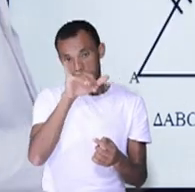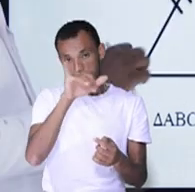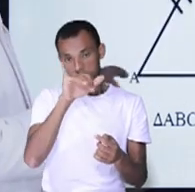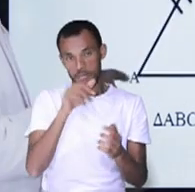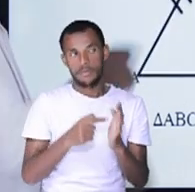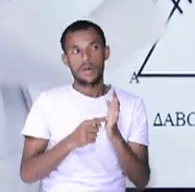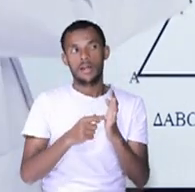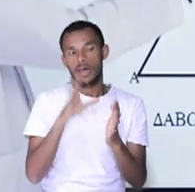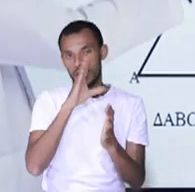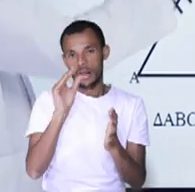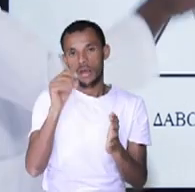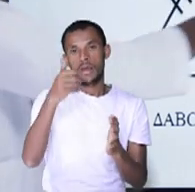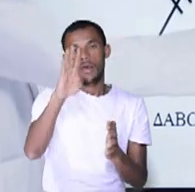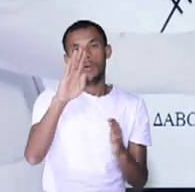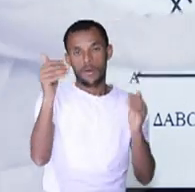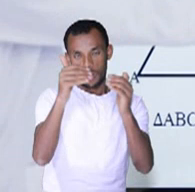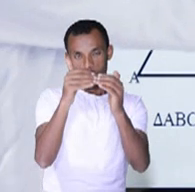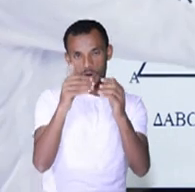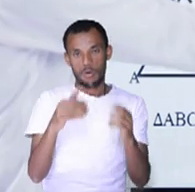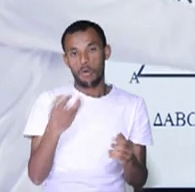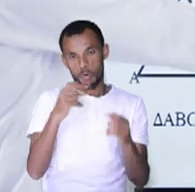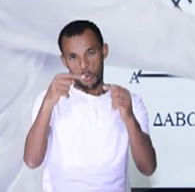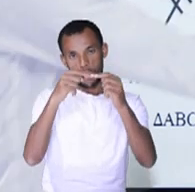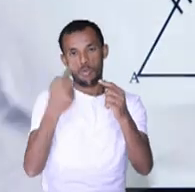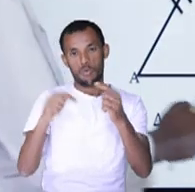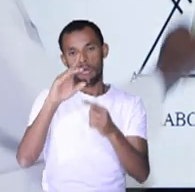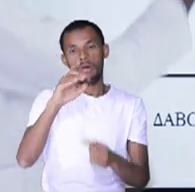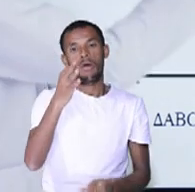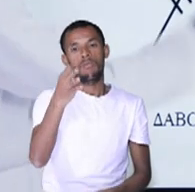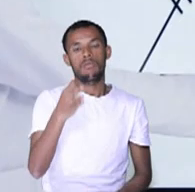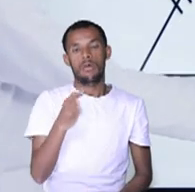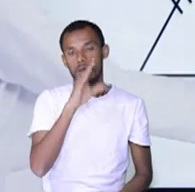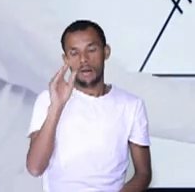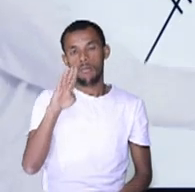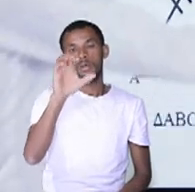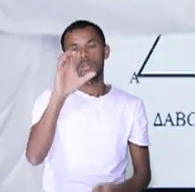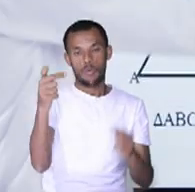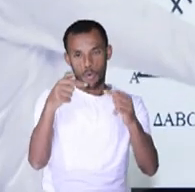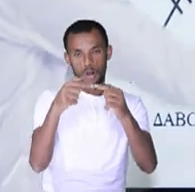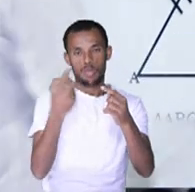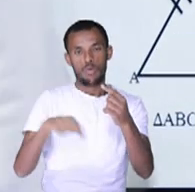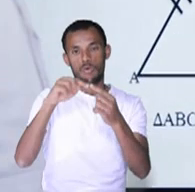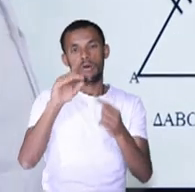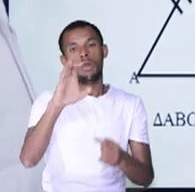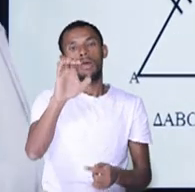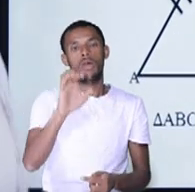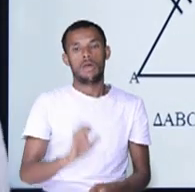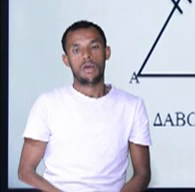are congruent. And AB is congruent to DF and BC is congruent to